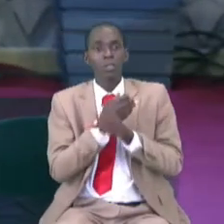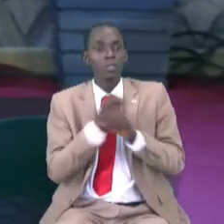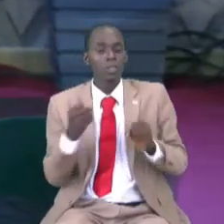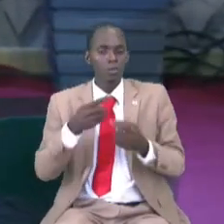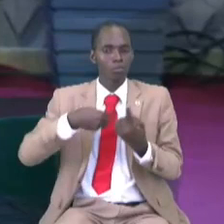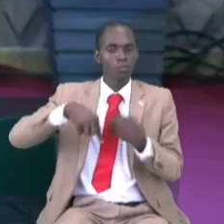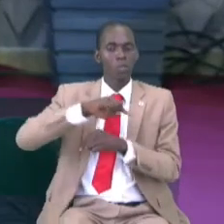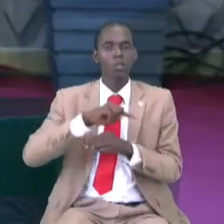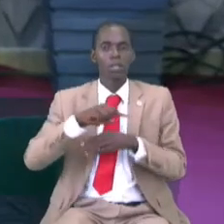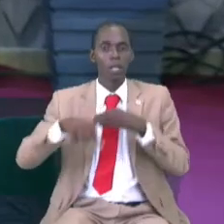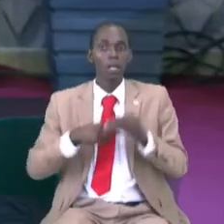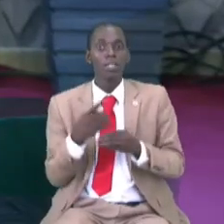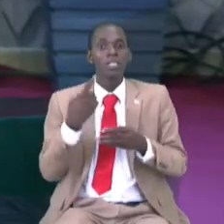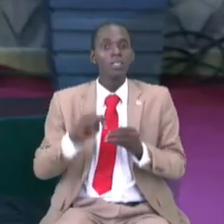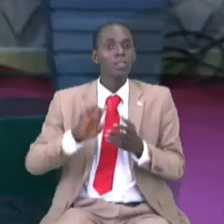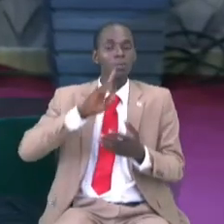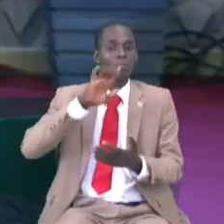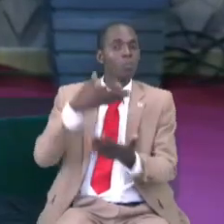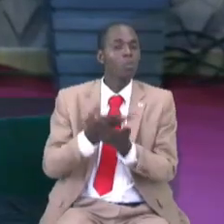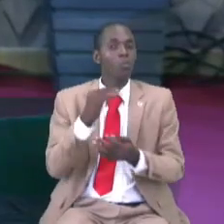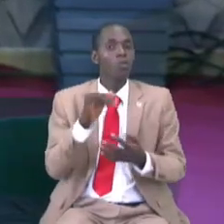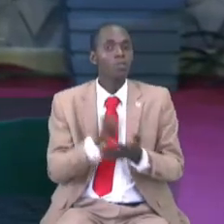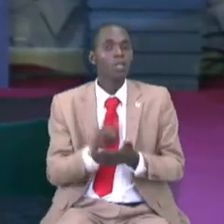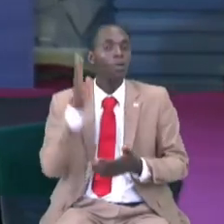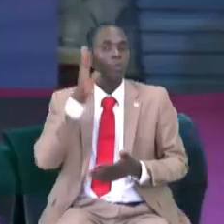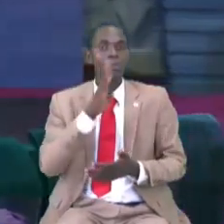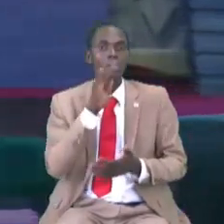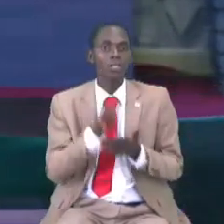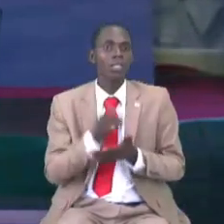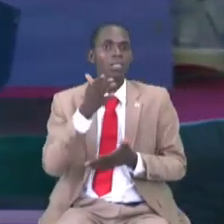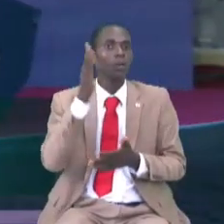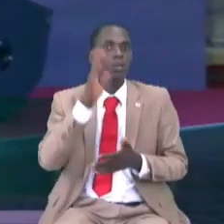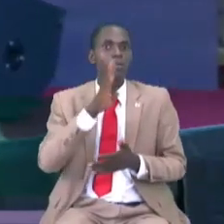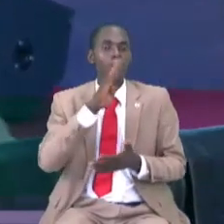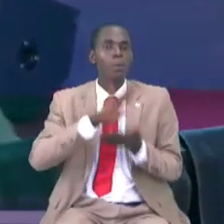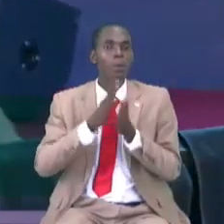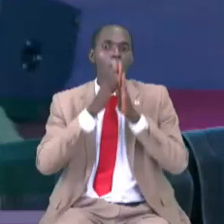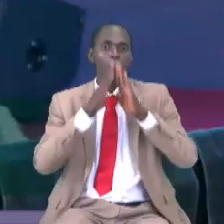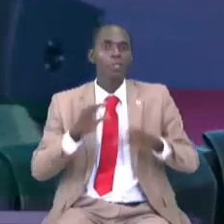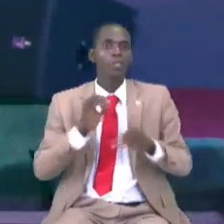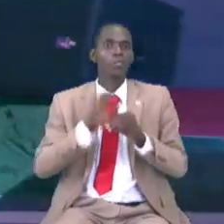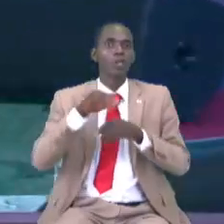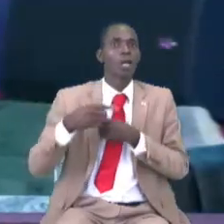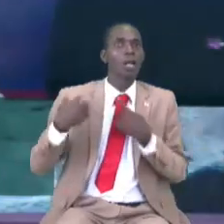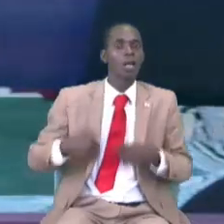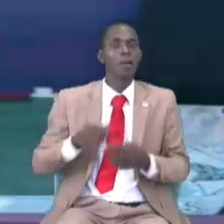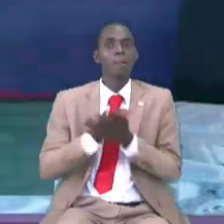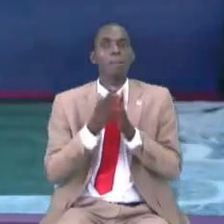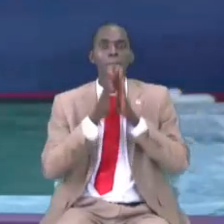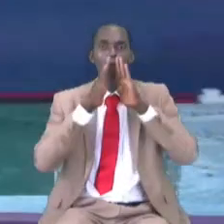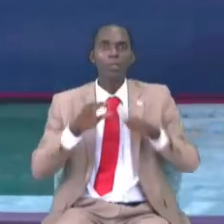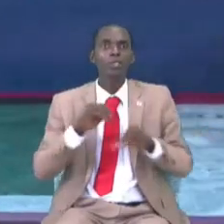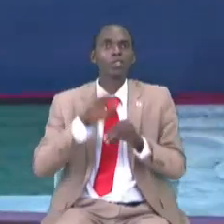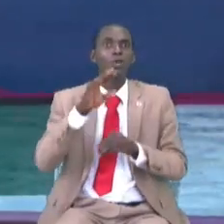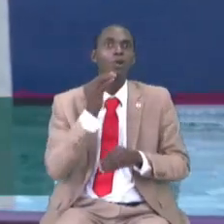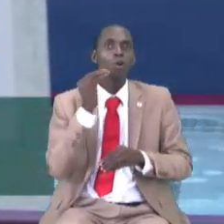your heart. There'll be peace in your home. There'll be peace in your relationships. There'll be peace with the people